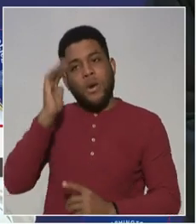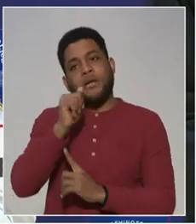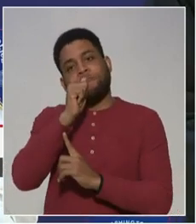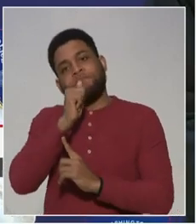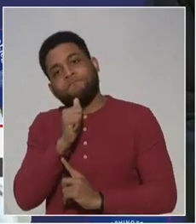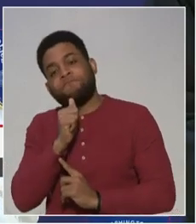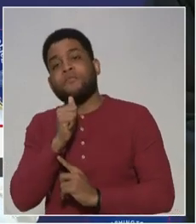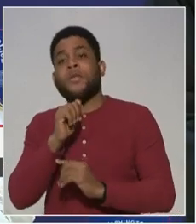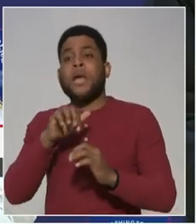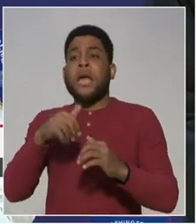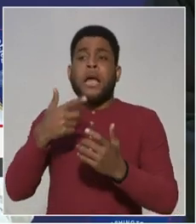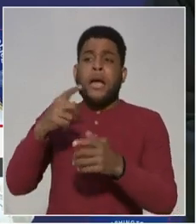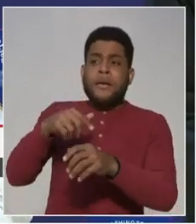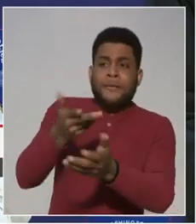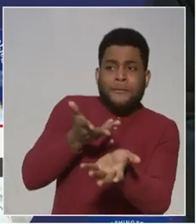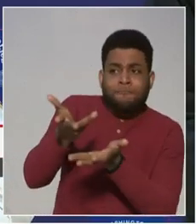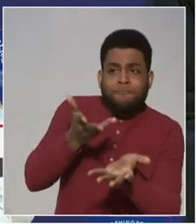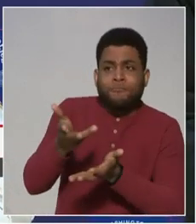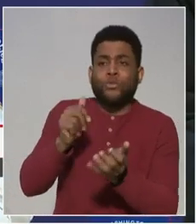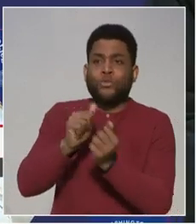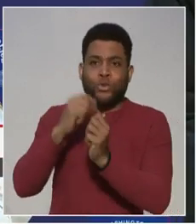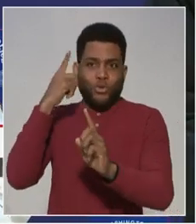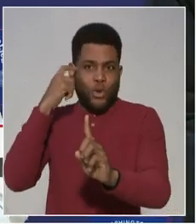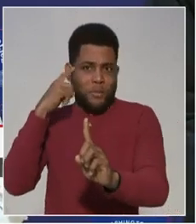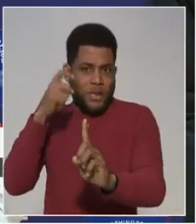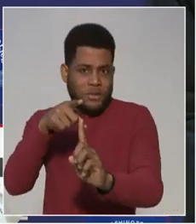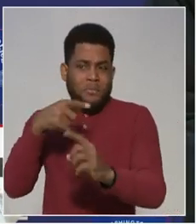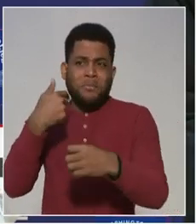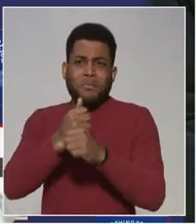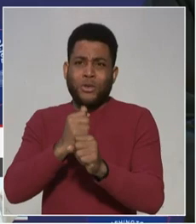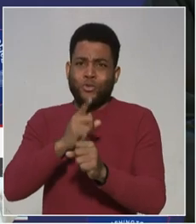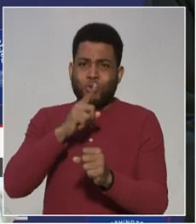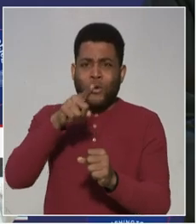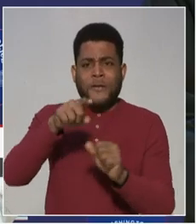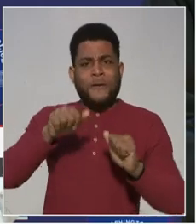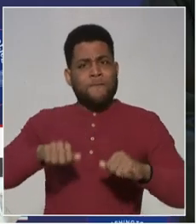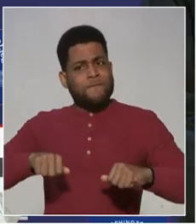with the subject to get him to surrender to our law enforcement personnel.